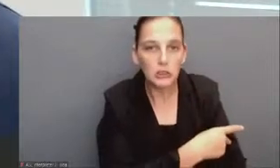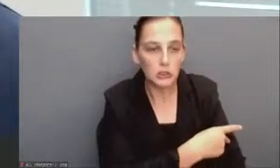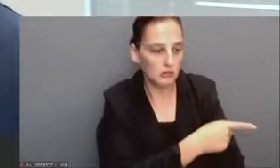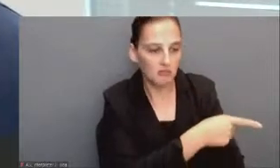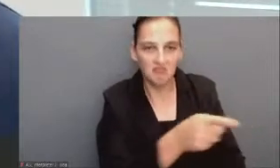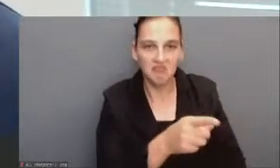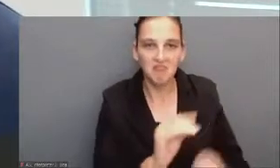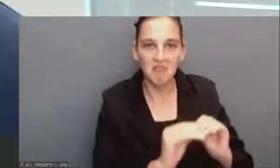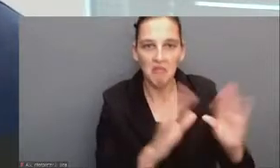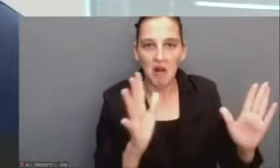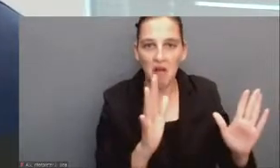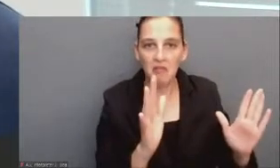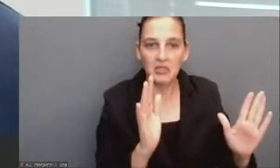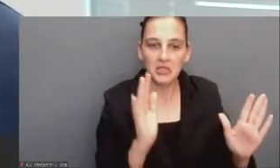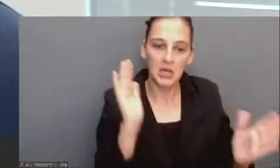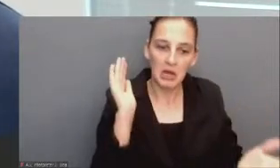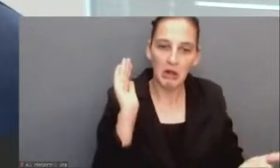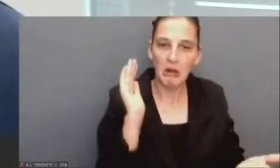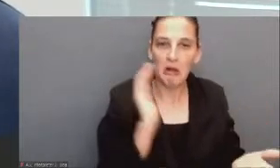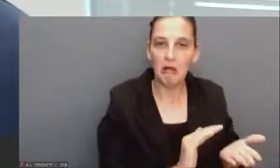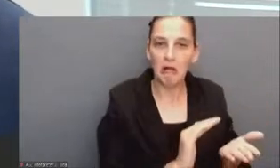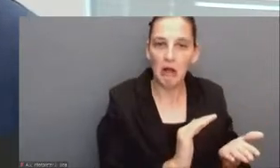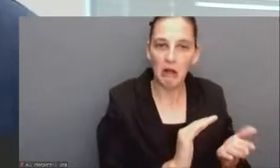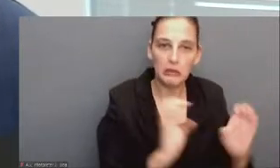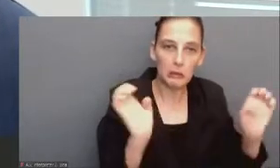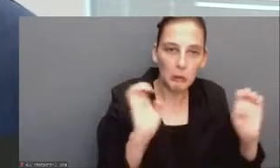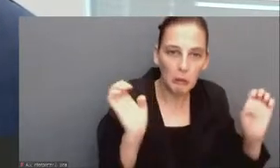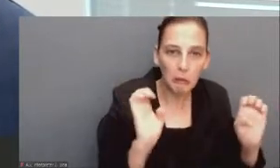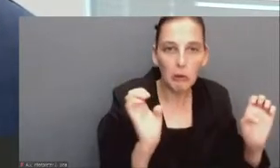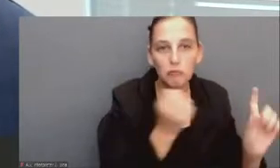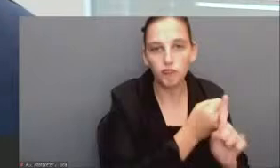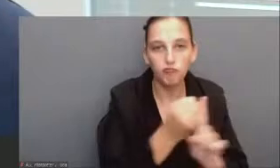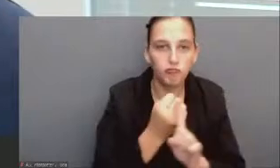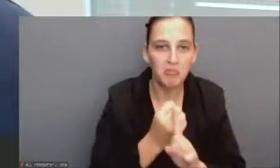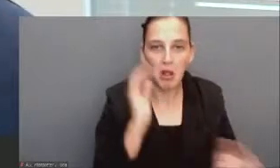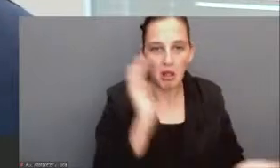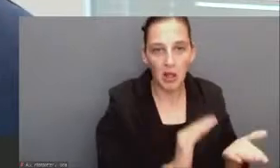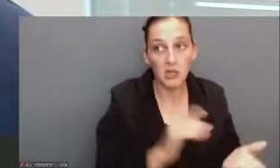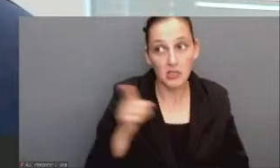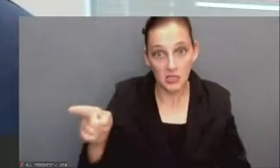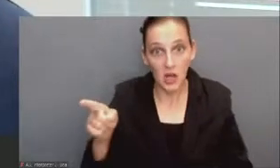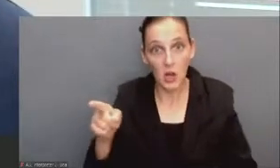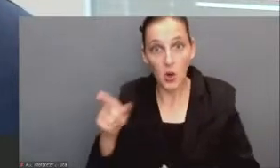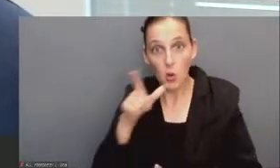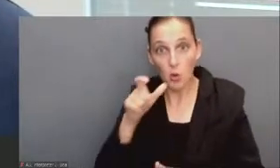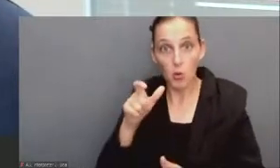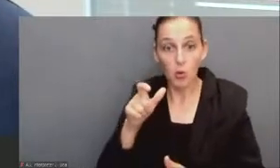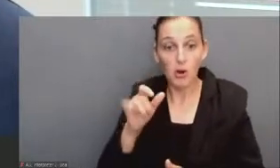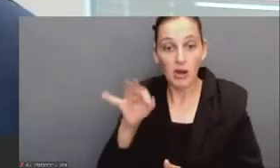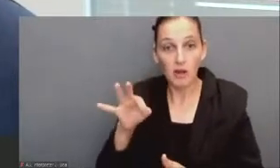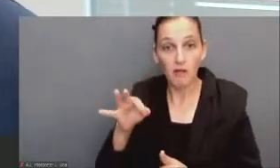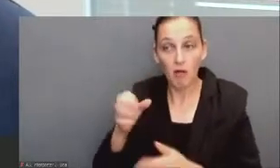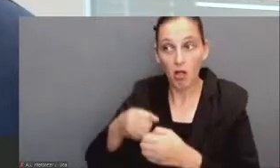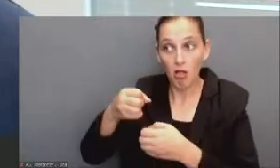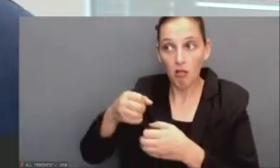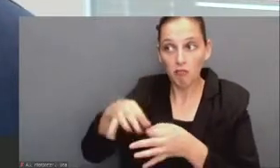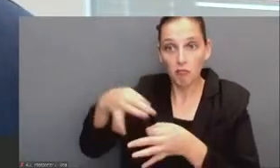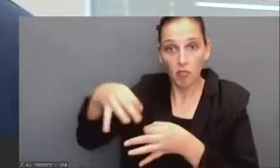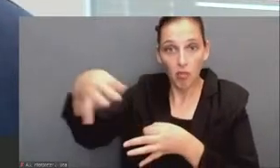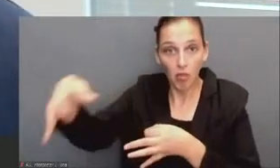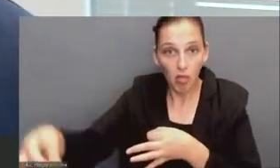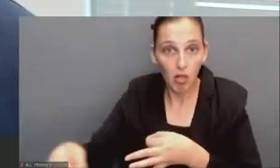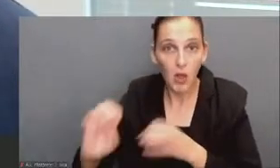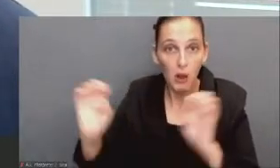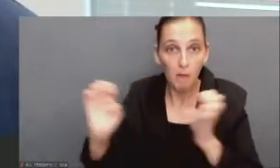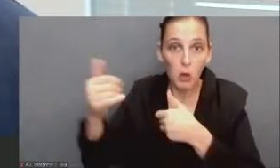of subsequent inpatient and intensive care unit care than testing that was initiated further down the stream. But it doesn't have to